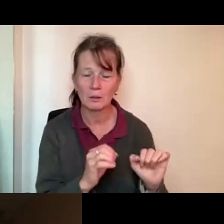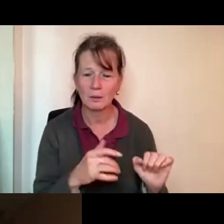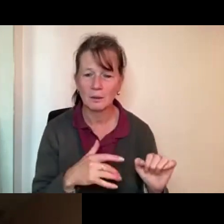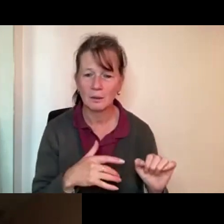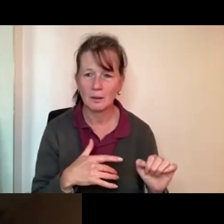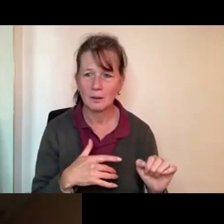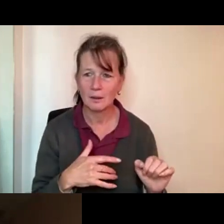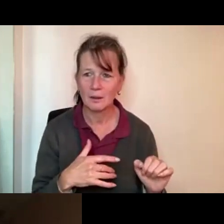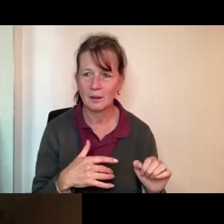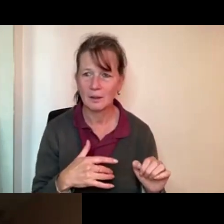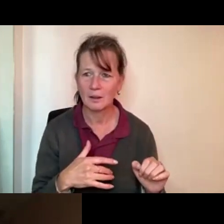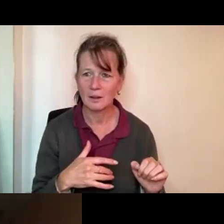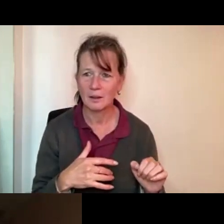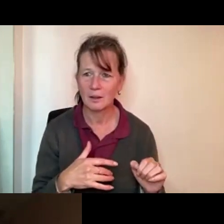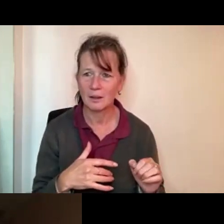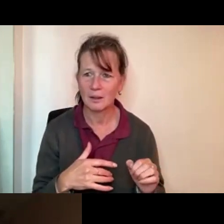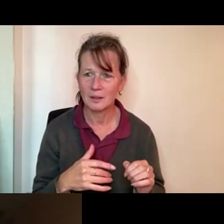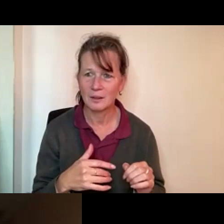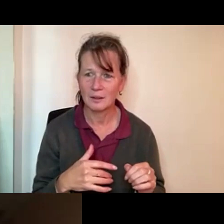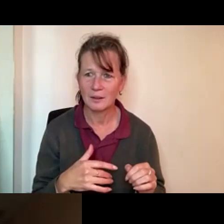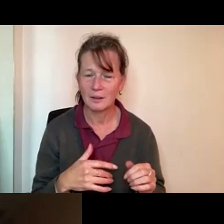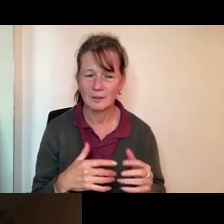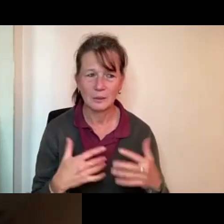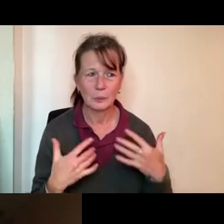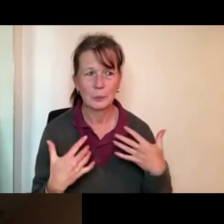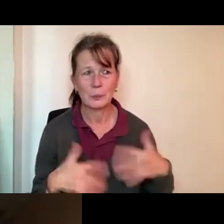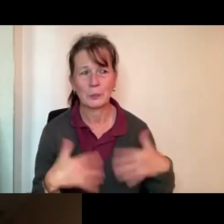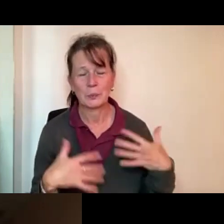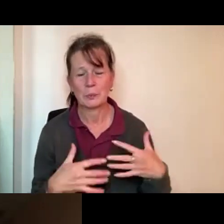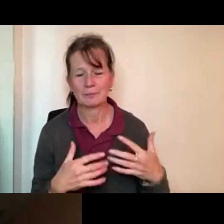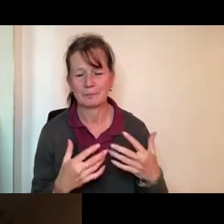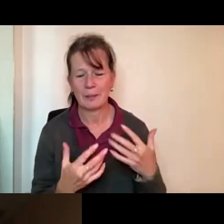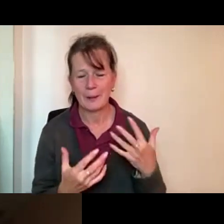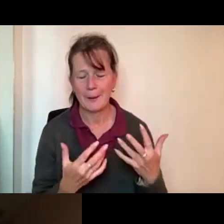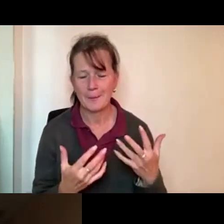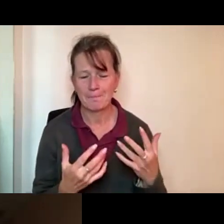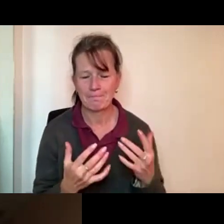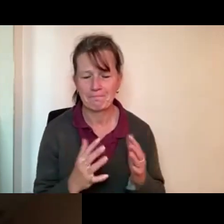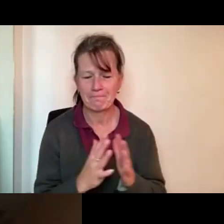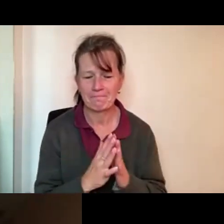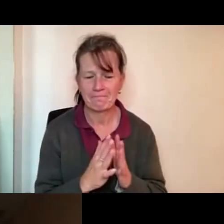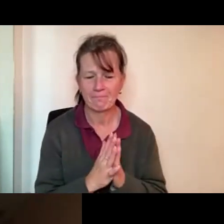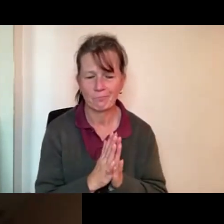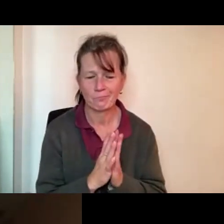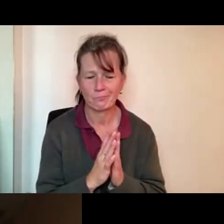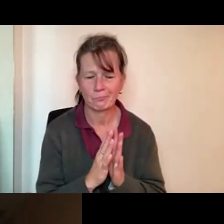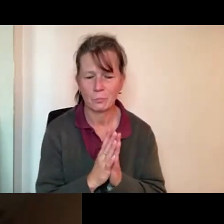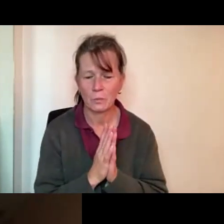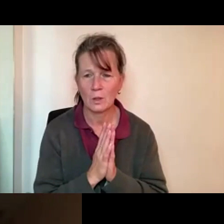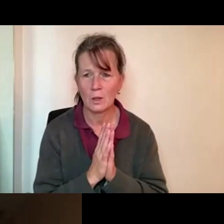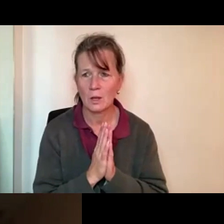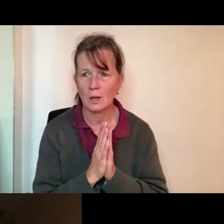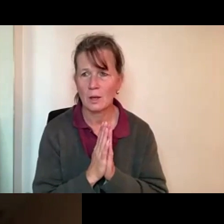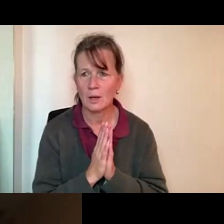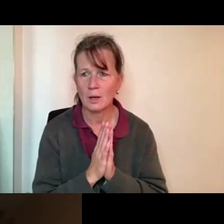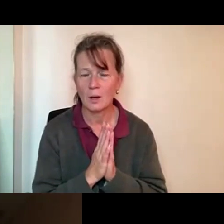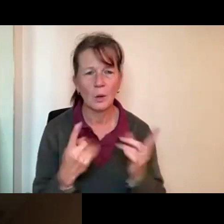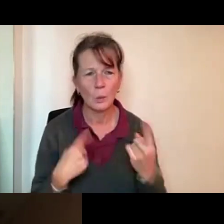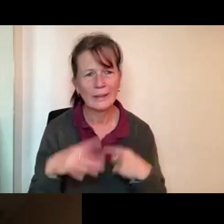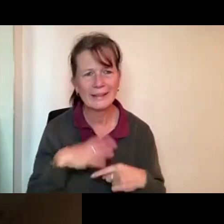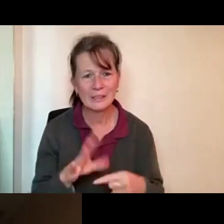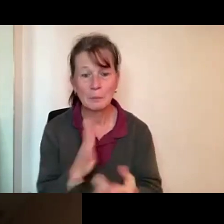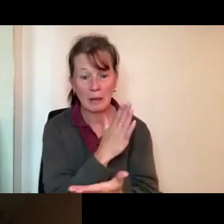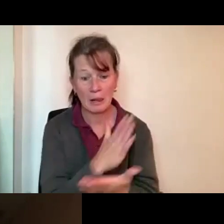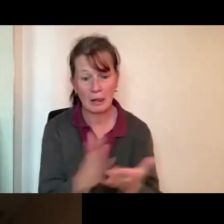an imperative in the States at the moment, that it that we need to be explicit